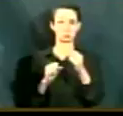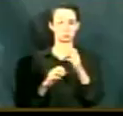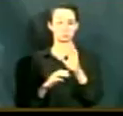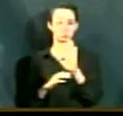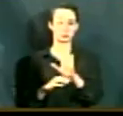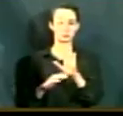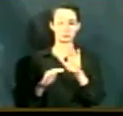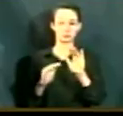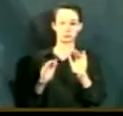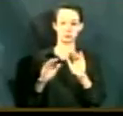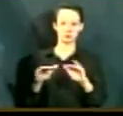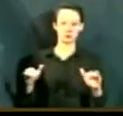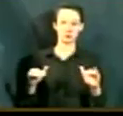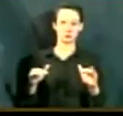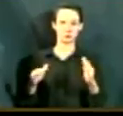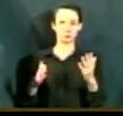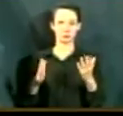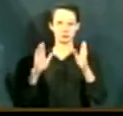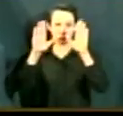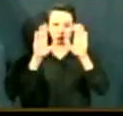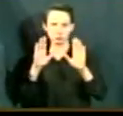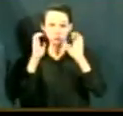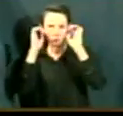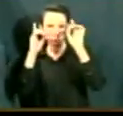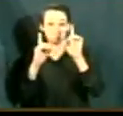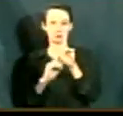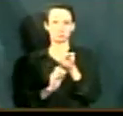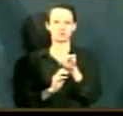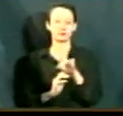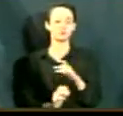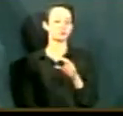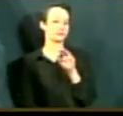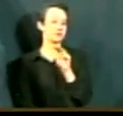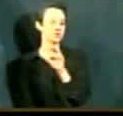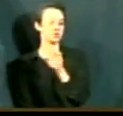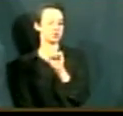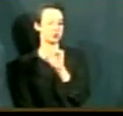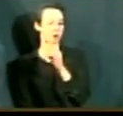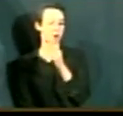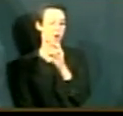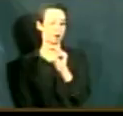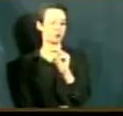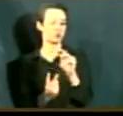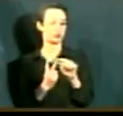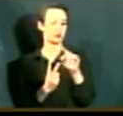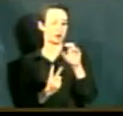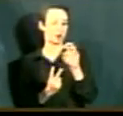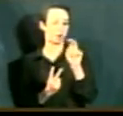education. Okay, thank you. Ms. Horn, and then Ms. Owen. Thank you, Madam Chair.